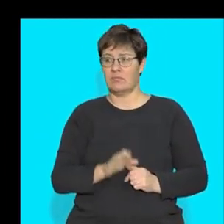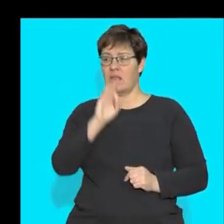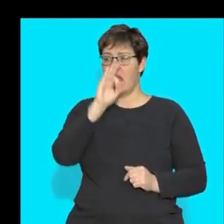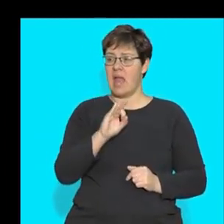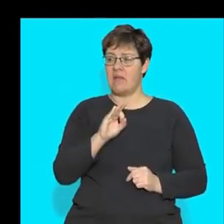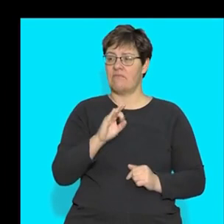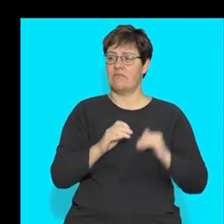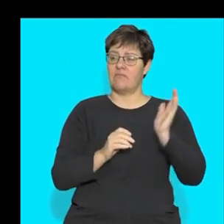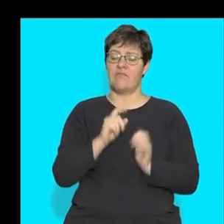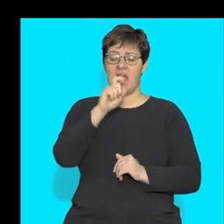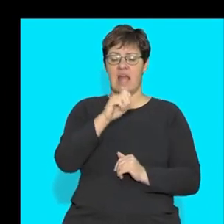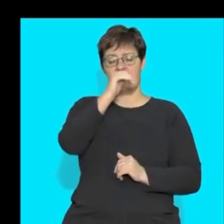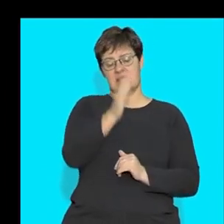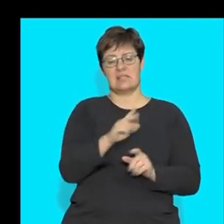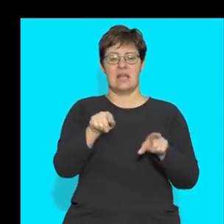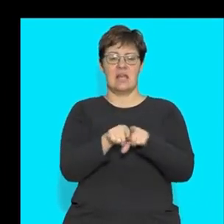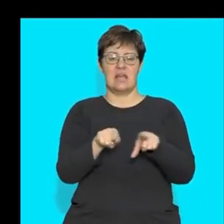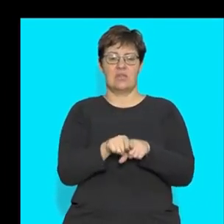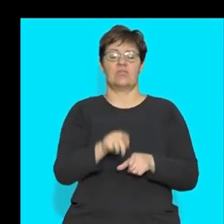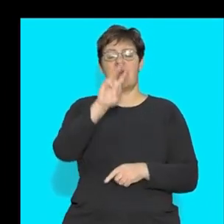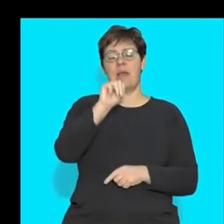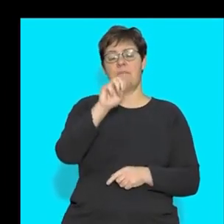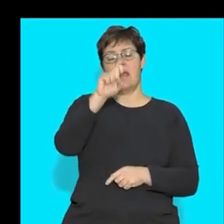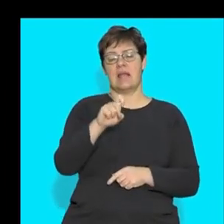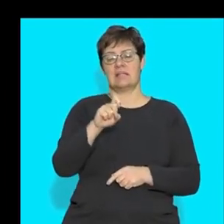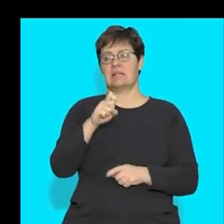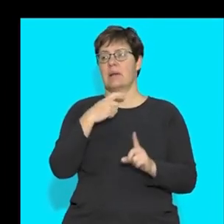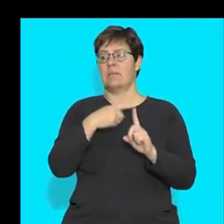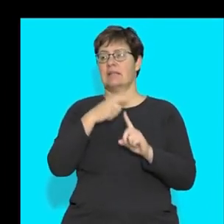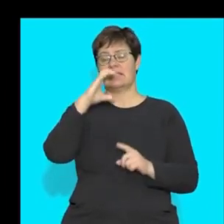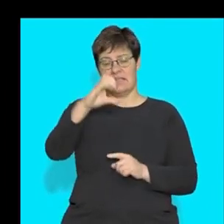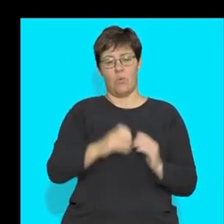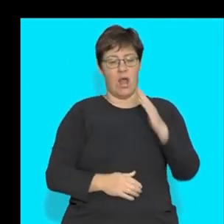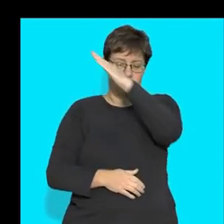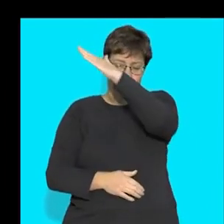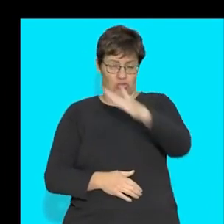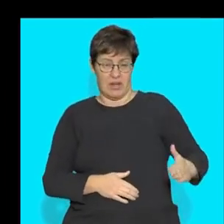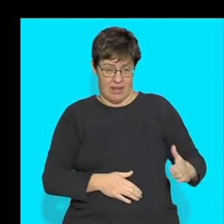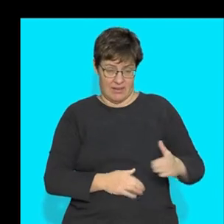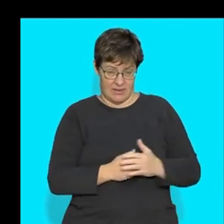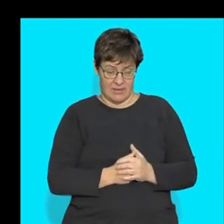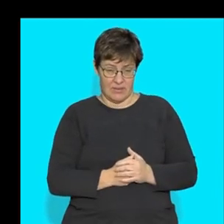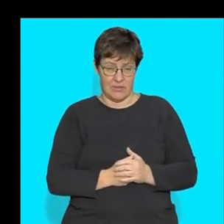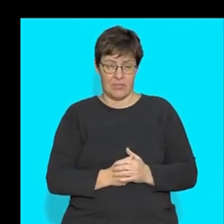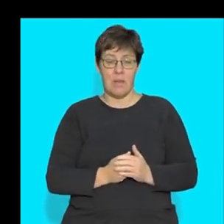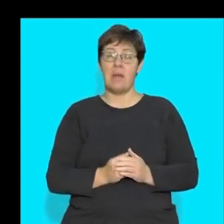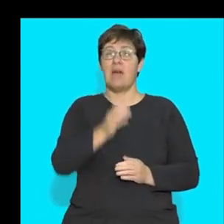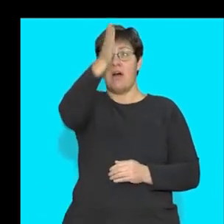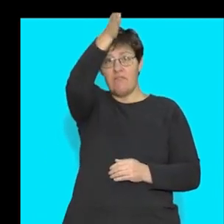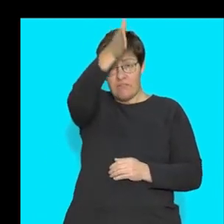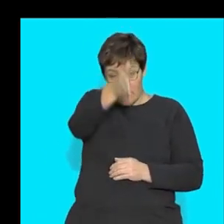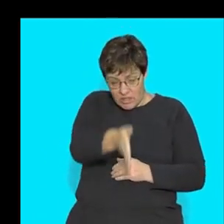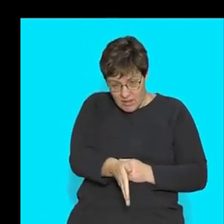of x is equals to mx plus c, right, because it's a straight line graph. If I draw